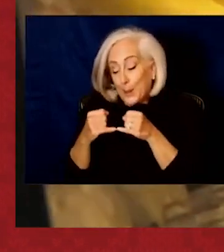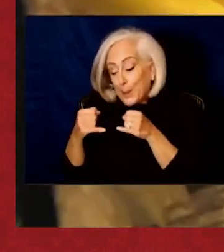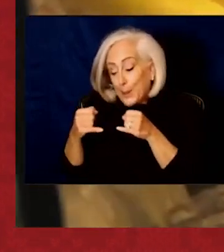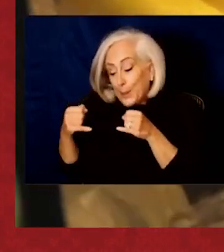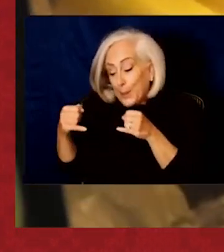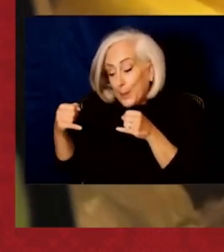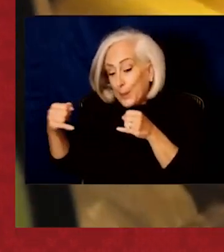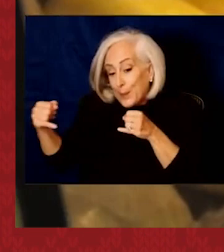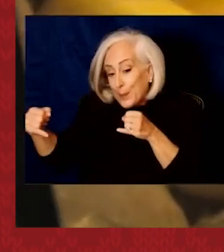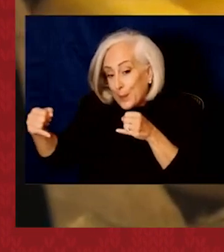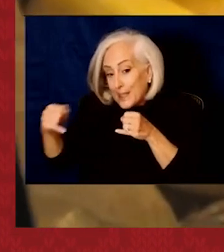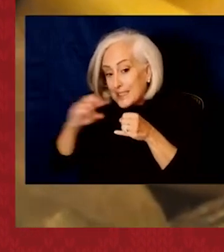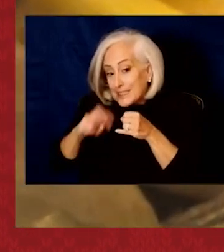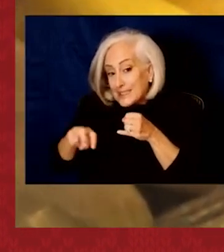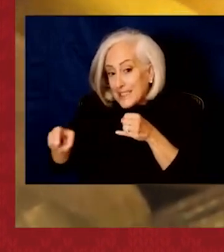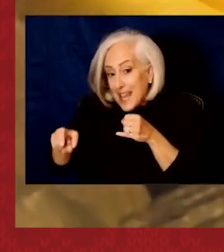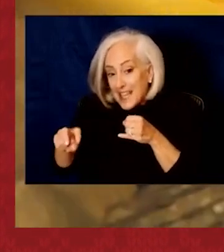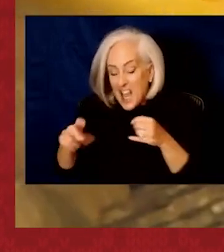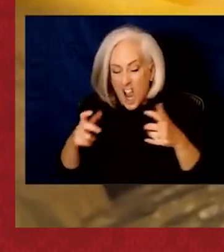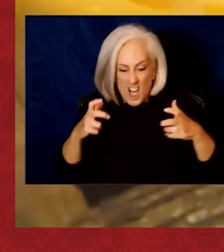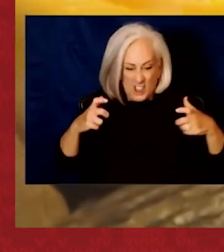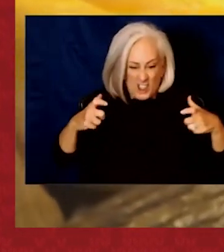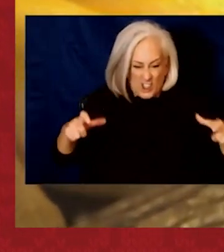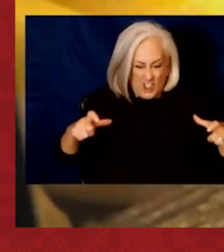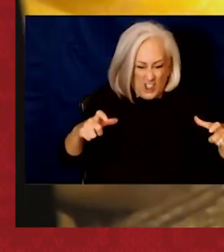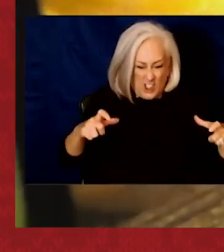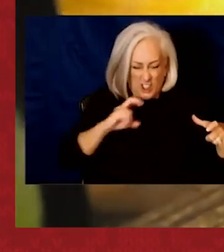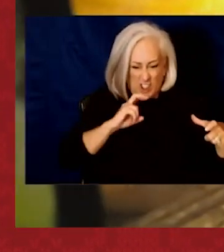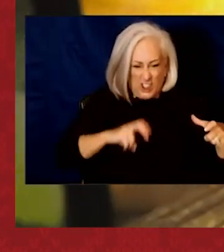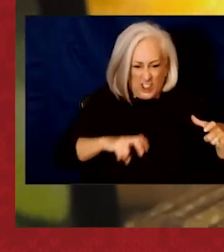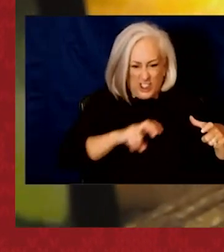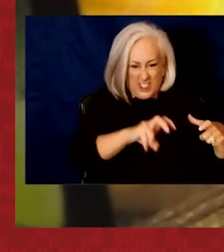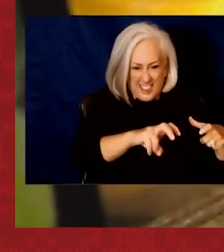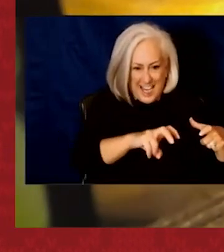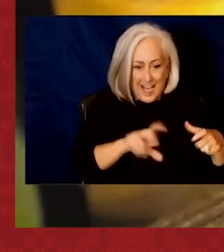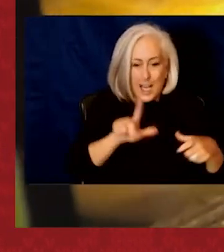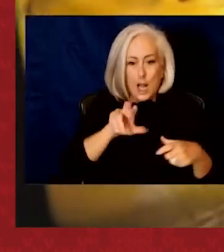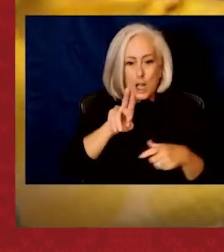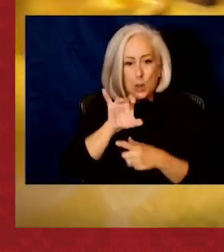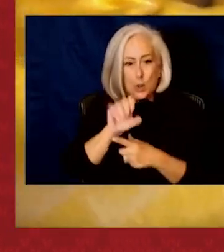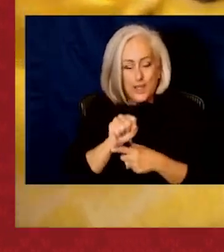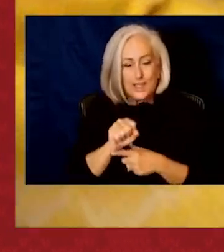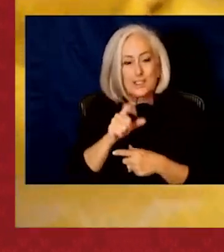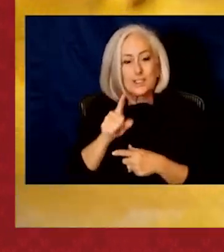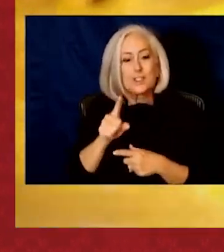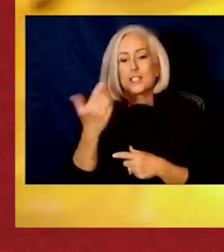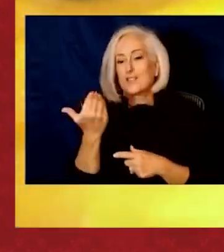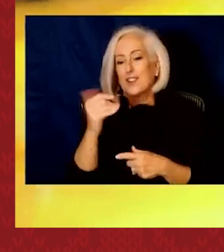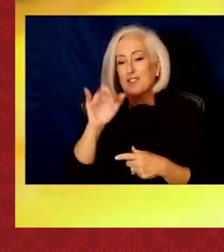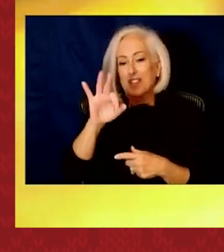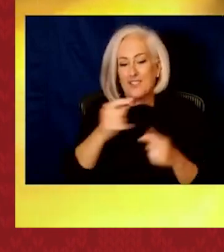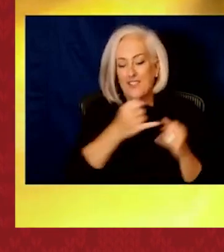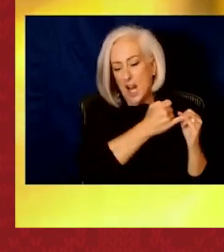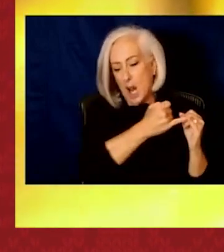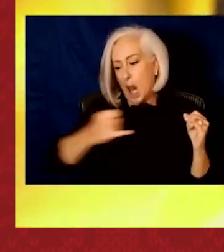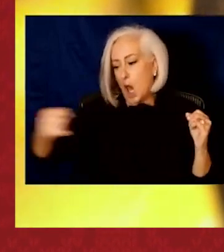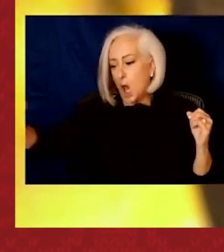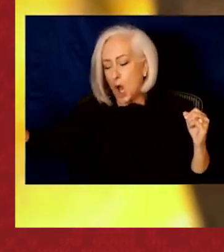genders. Louise, is she the biggest one you have here? Yes, she's about 15 feet long. She's a Burmese